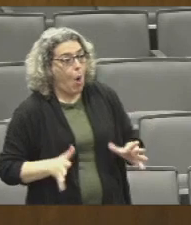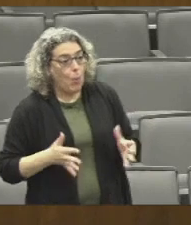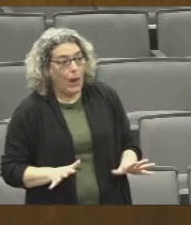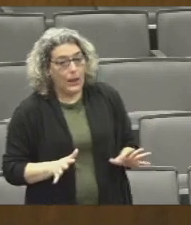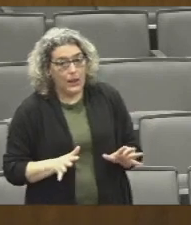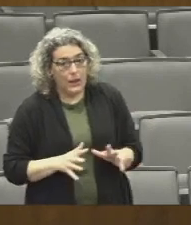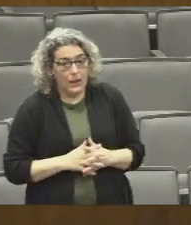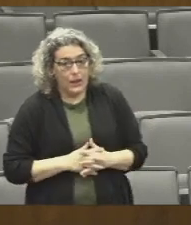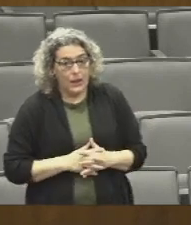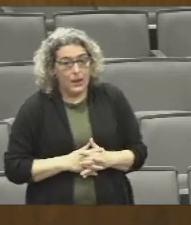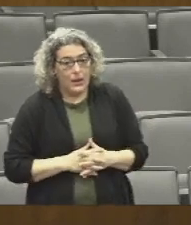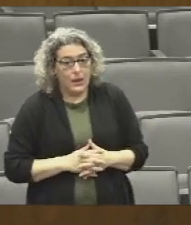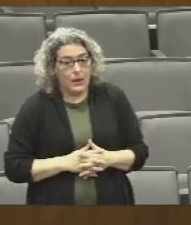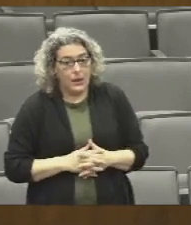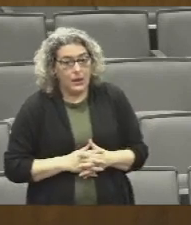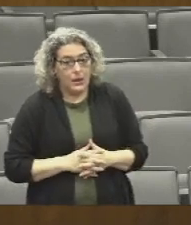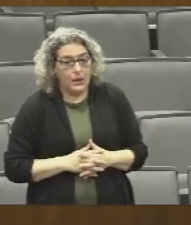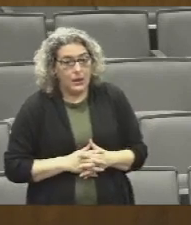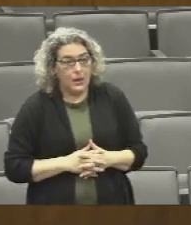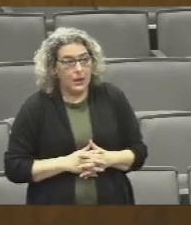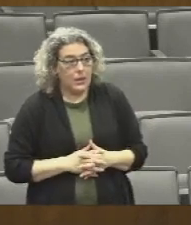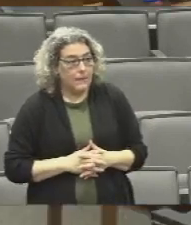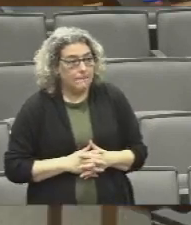the board to